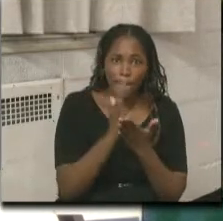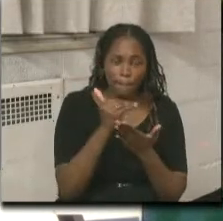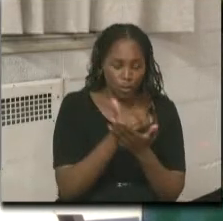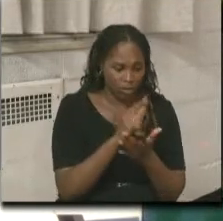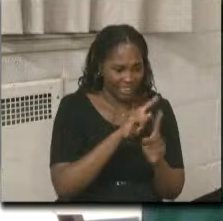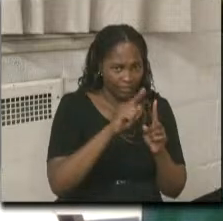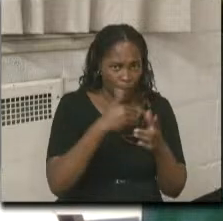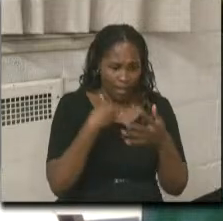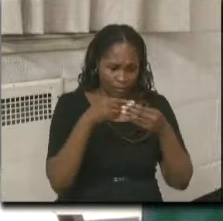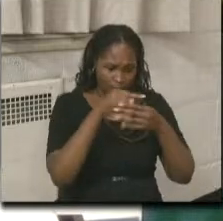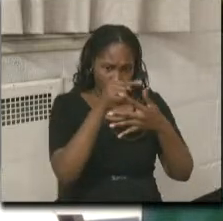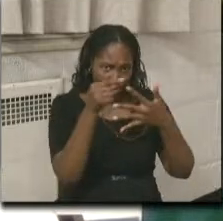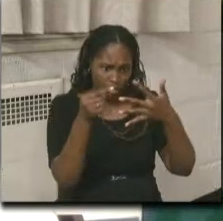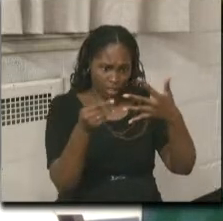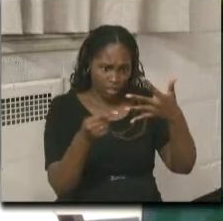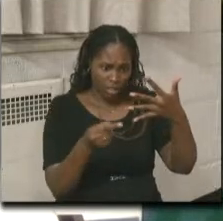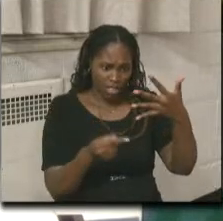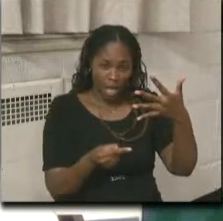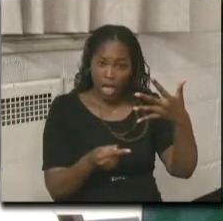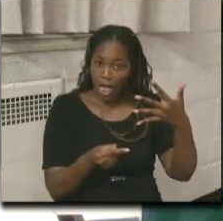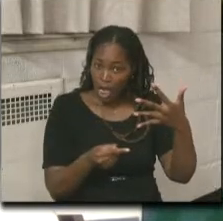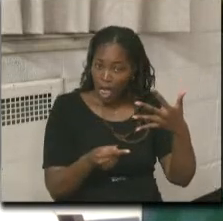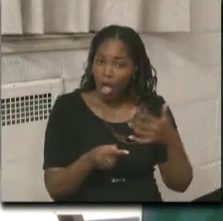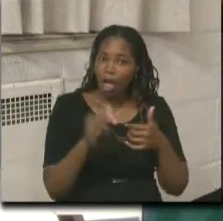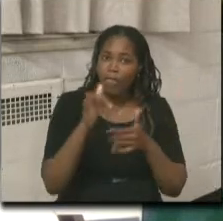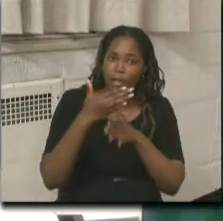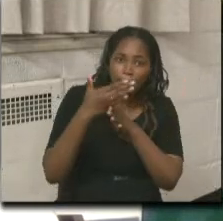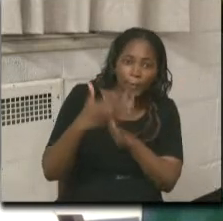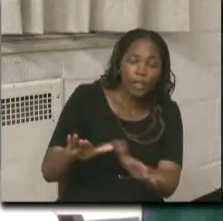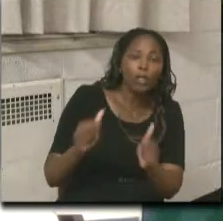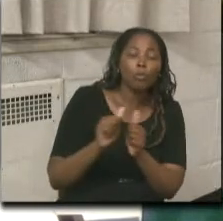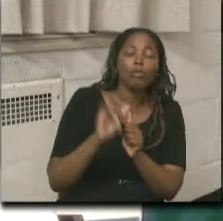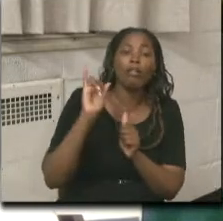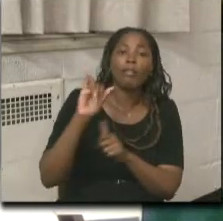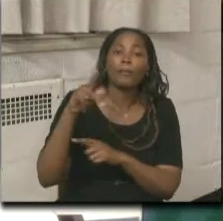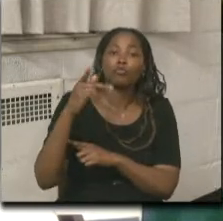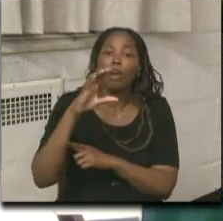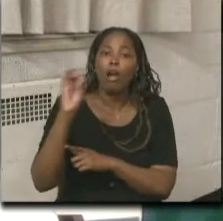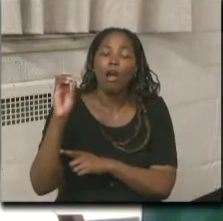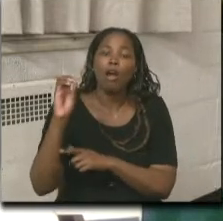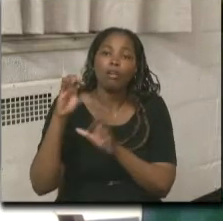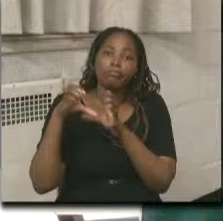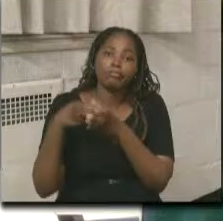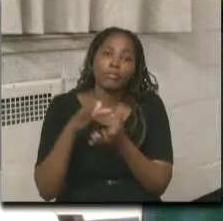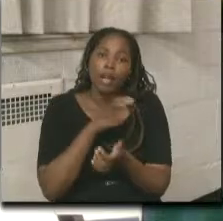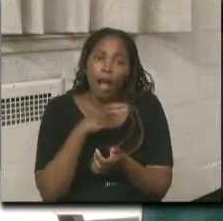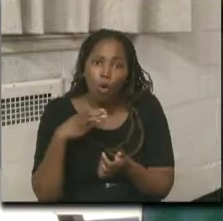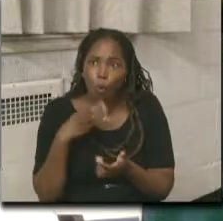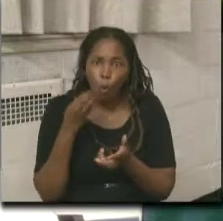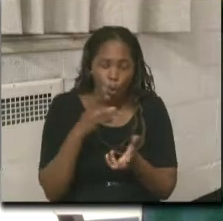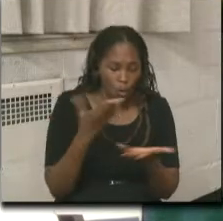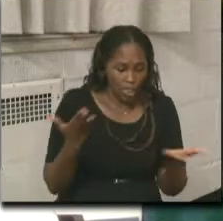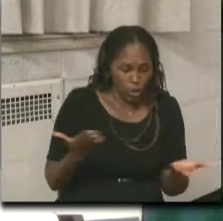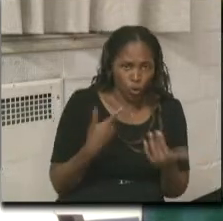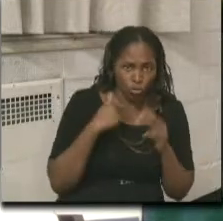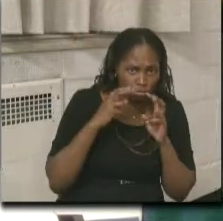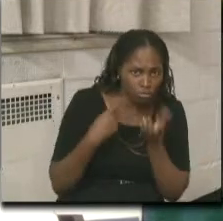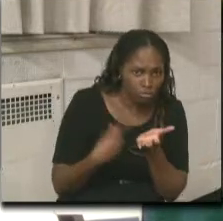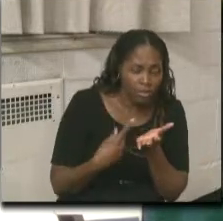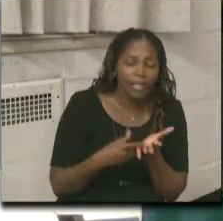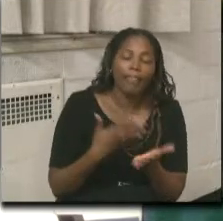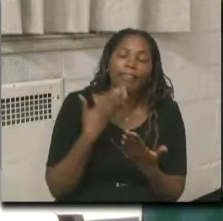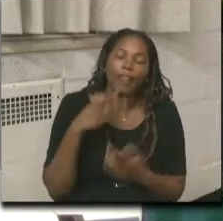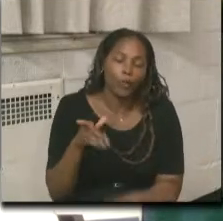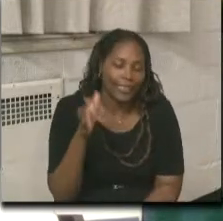to date, and whether it's split with the county council or we take a look at what we have here. I appreciate you all hearing me each and every